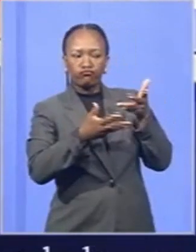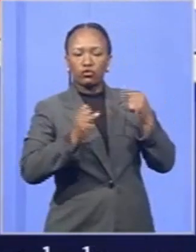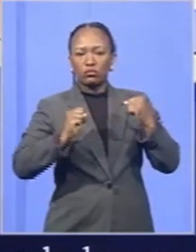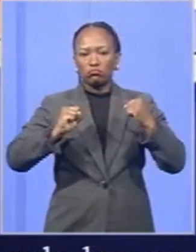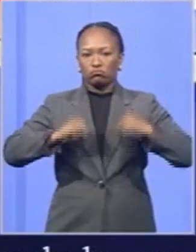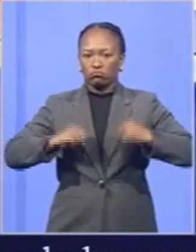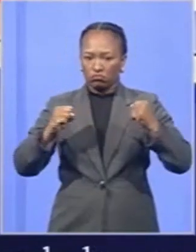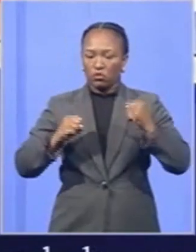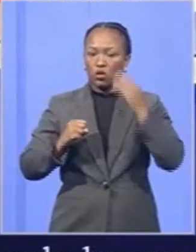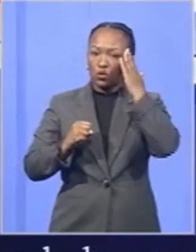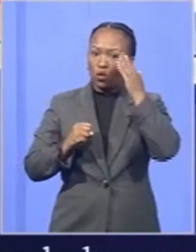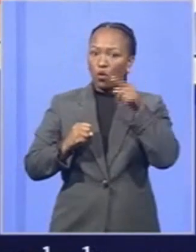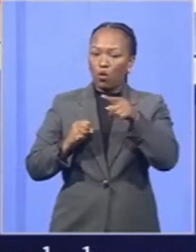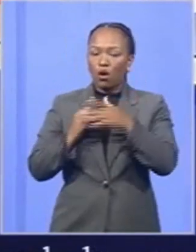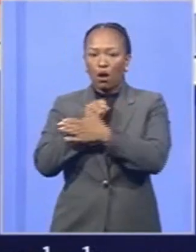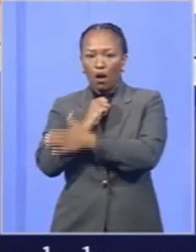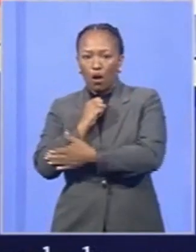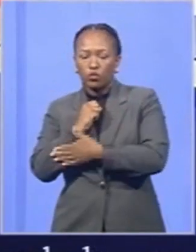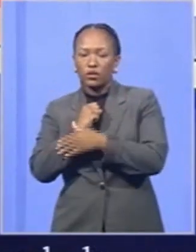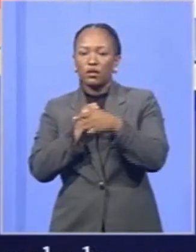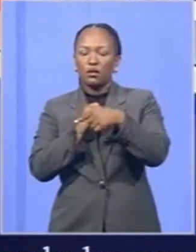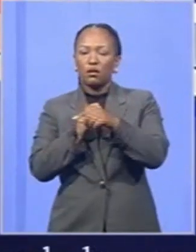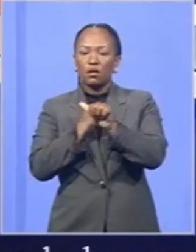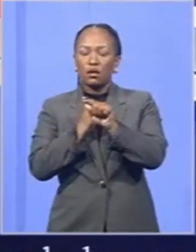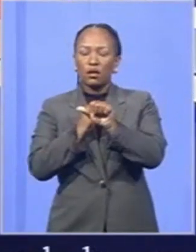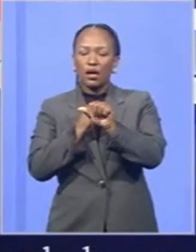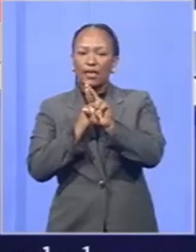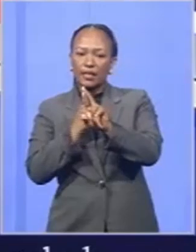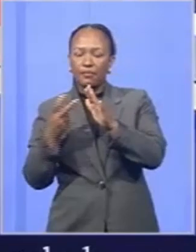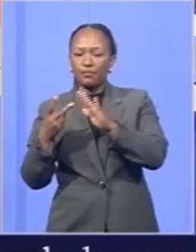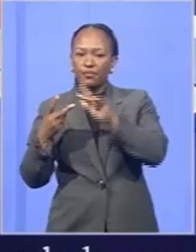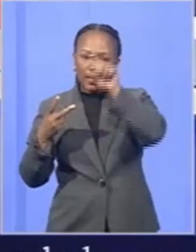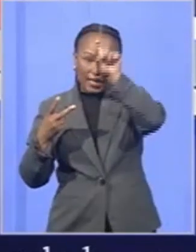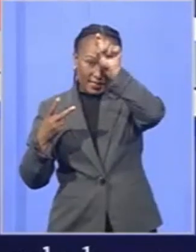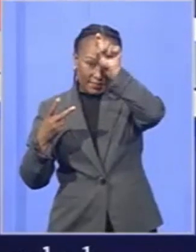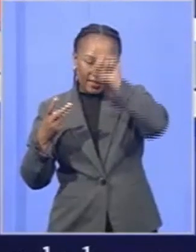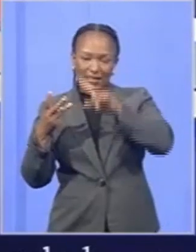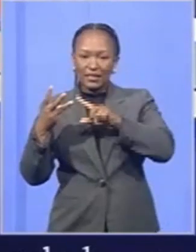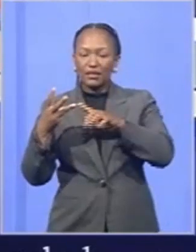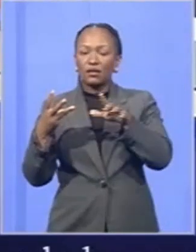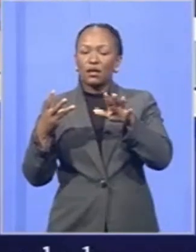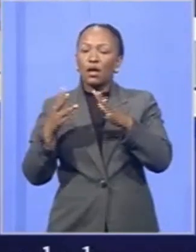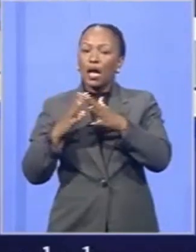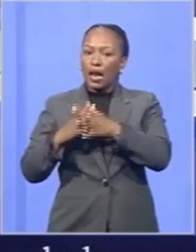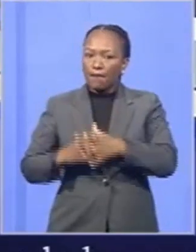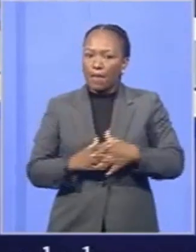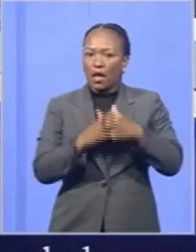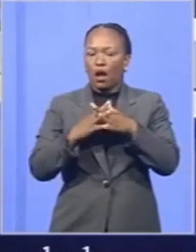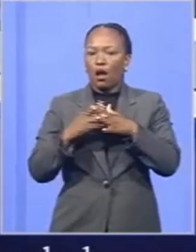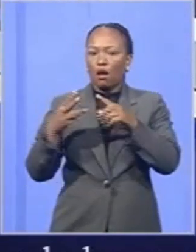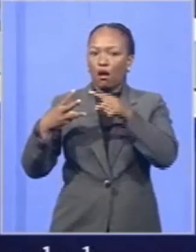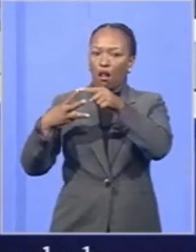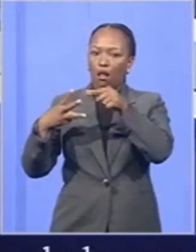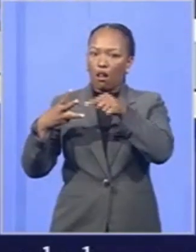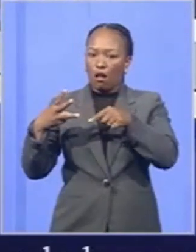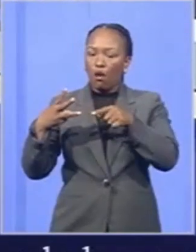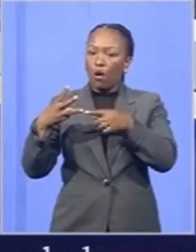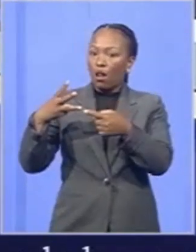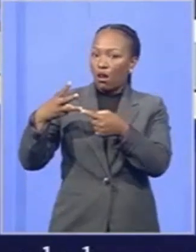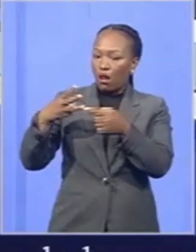hore ke naha ya Qatar ha mmoho le naha ya Egepeta ho kenyeletswa le yona naha ya America ka tlasa boetapele ba Joe